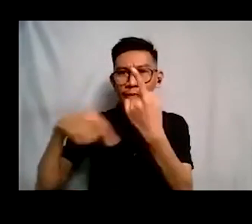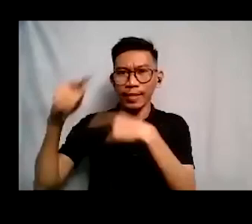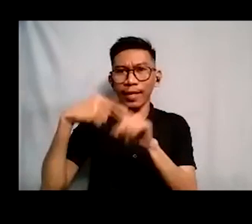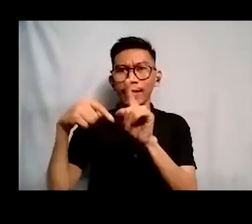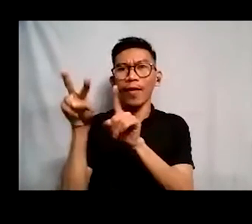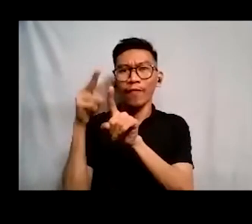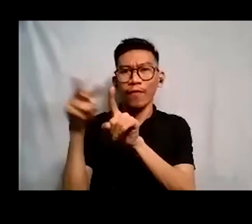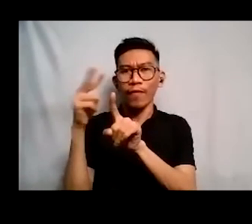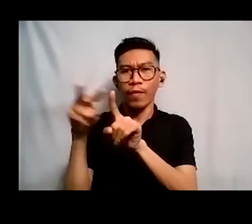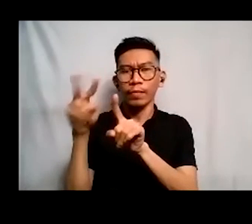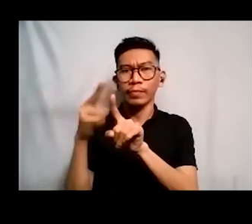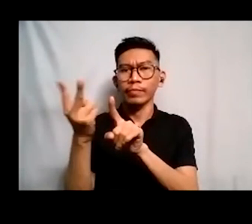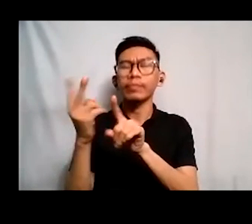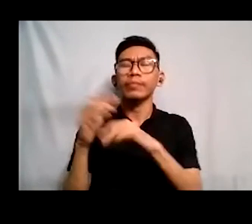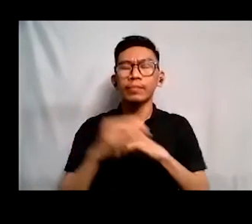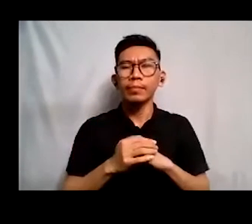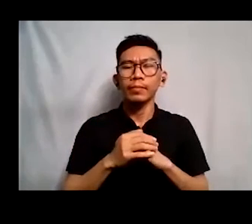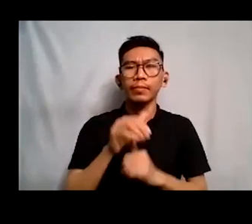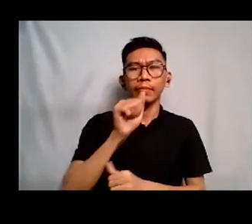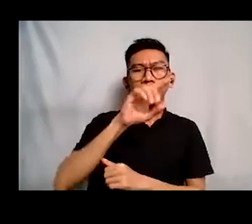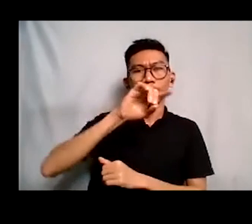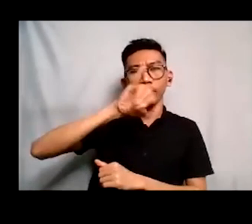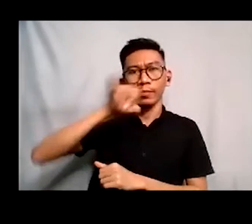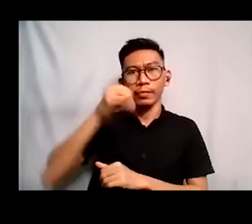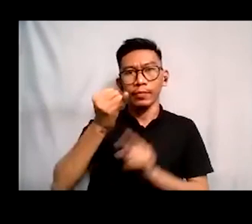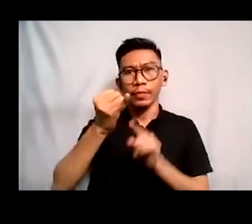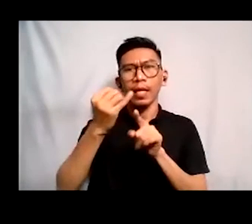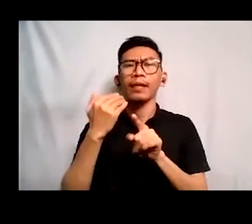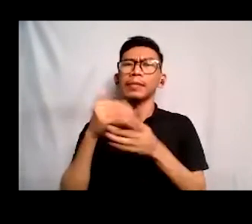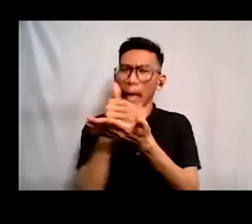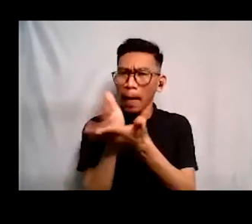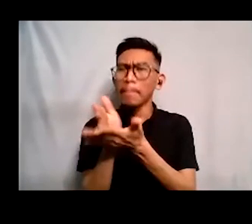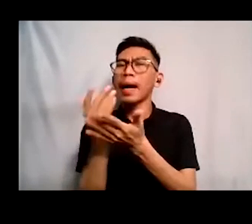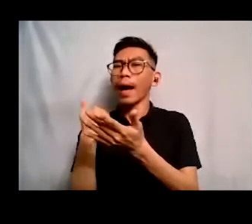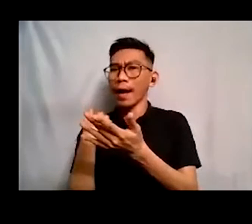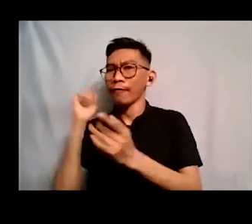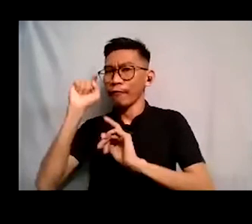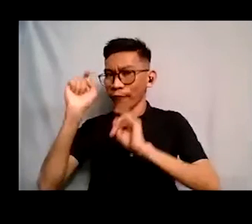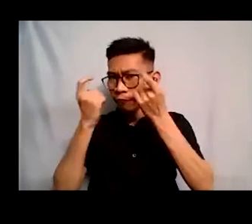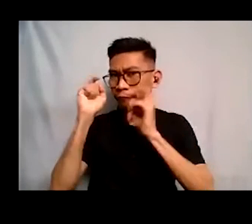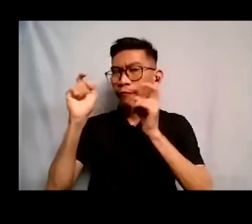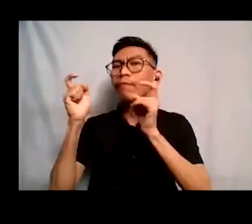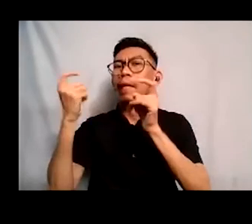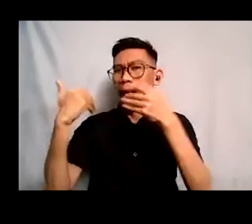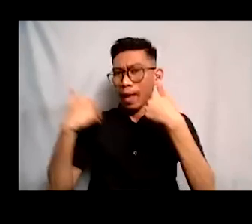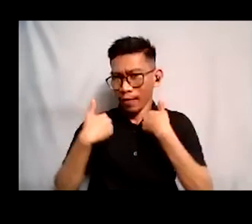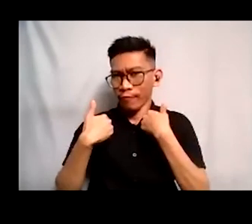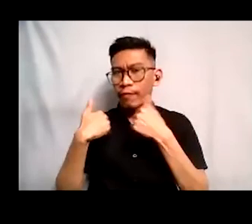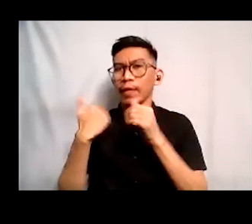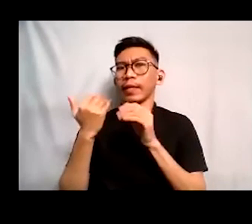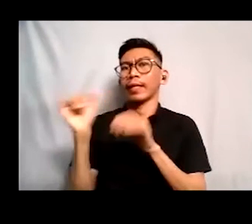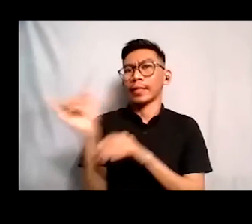the adjectives may have a facial expression with them, even in the vocabulary